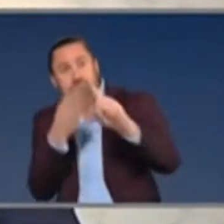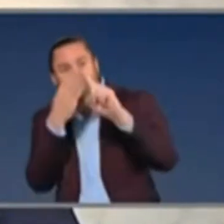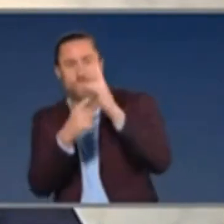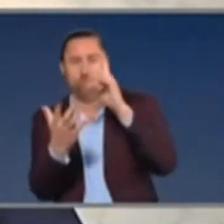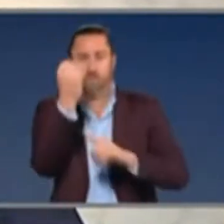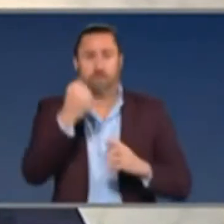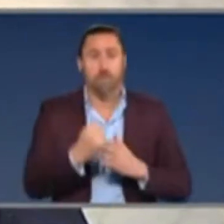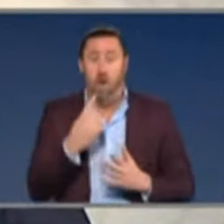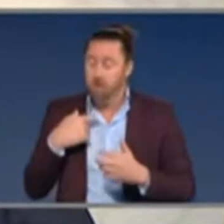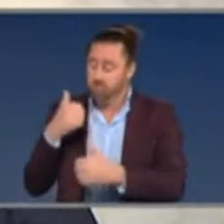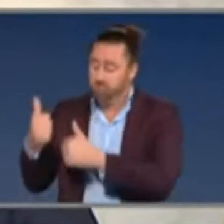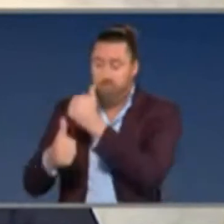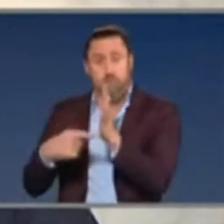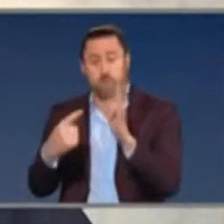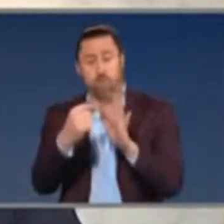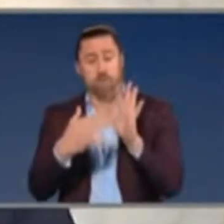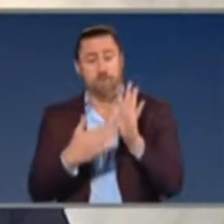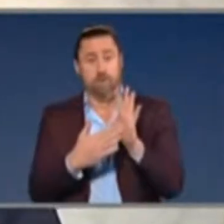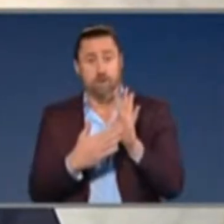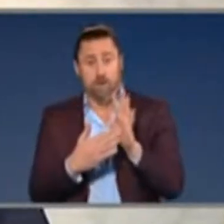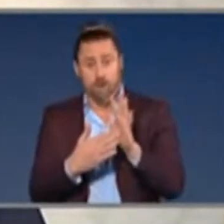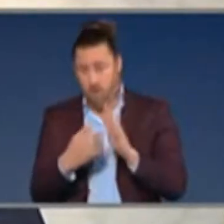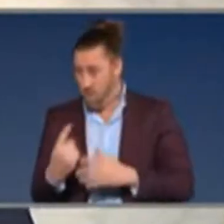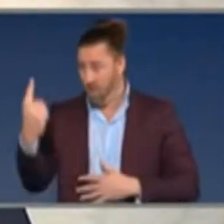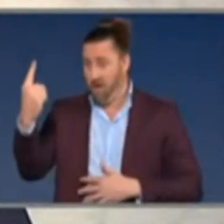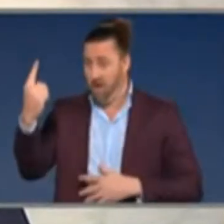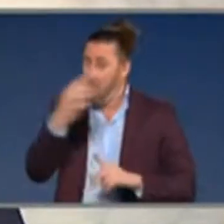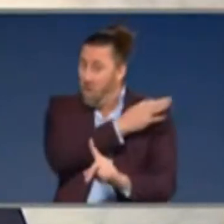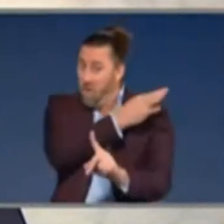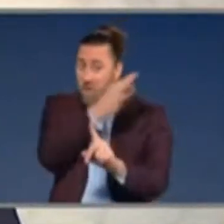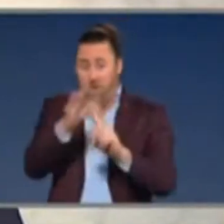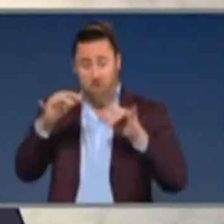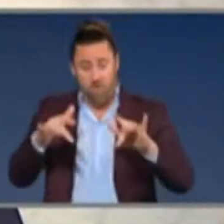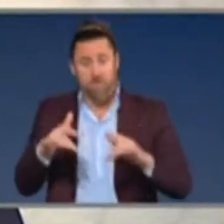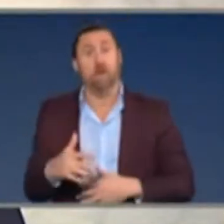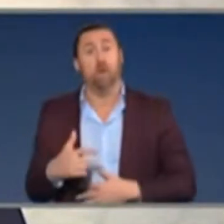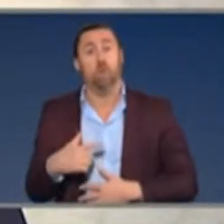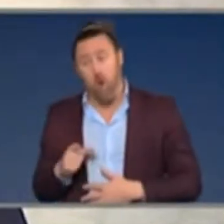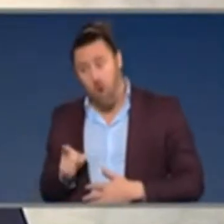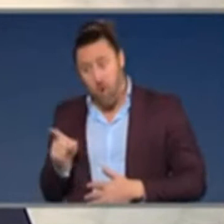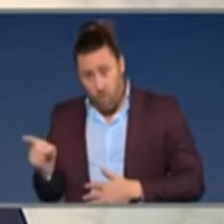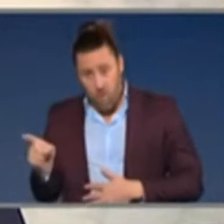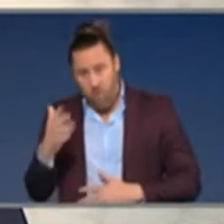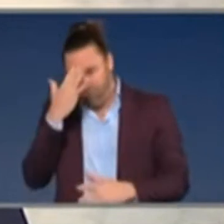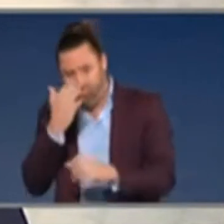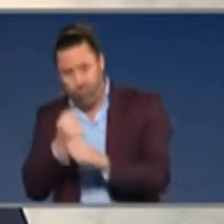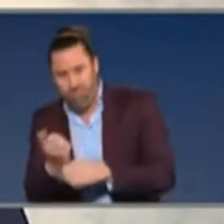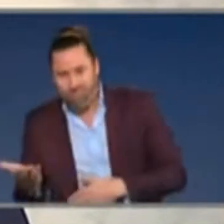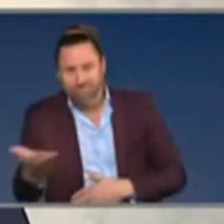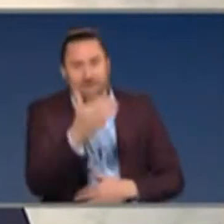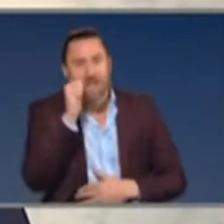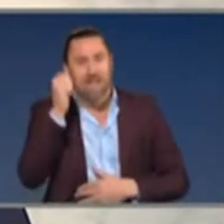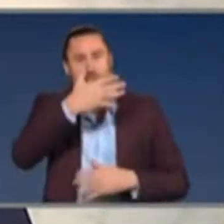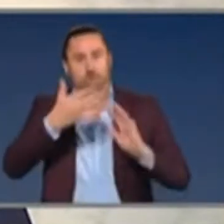you've done something that no other Prime Minister has done, and that is to put faith in the Indigenous community to